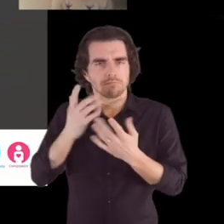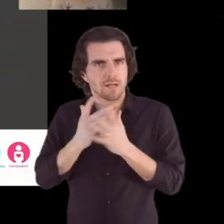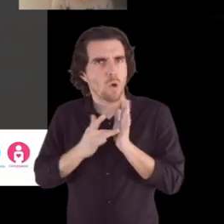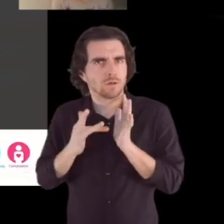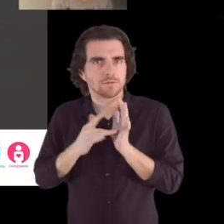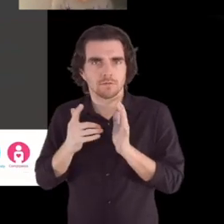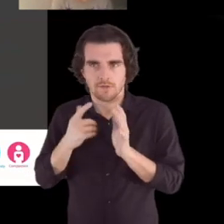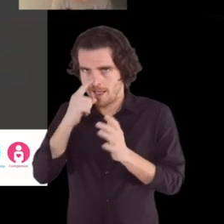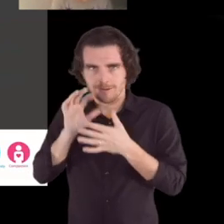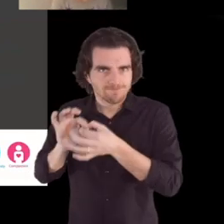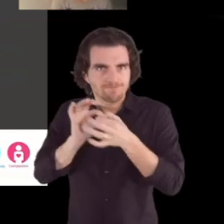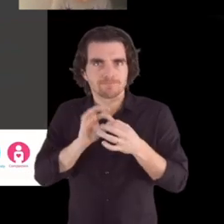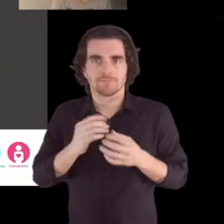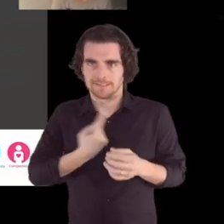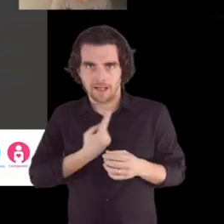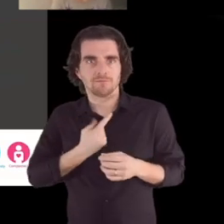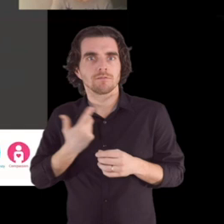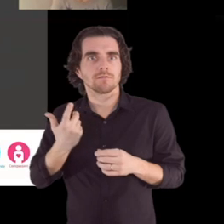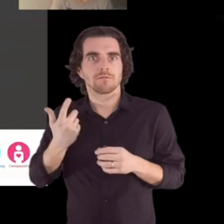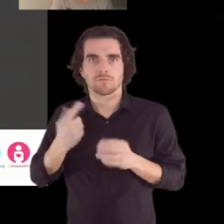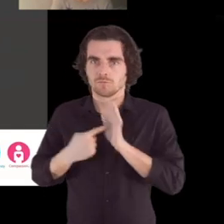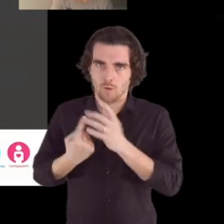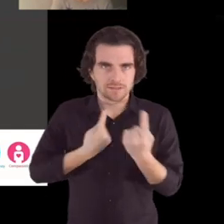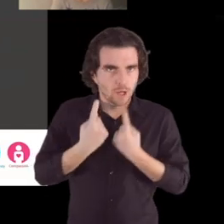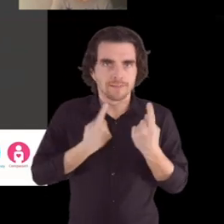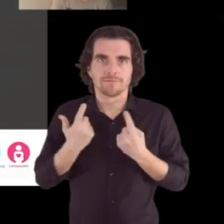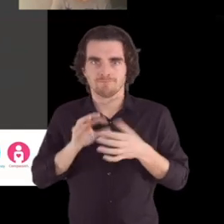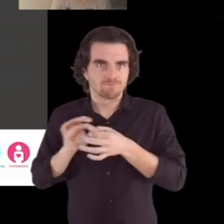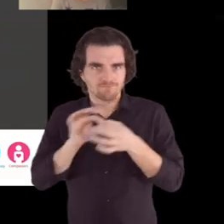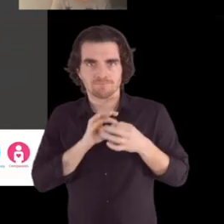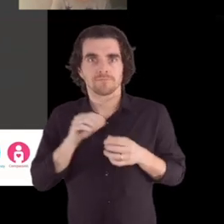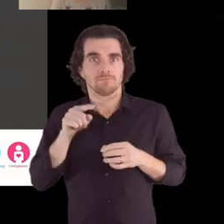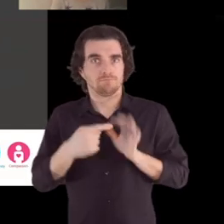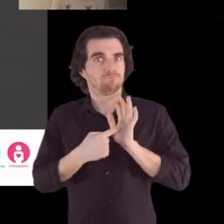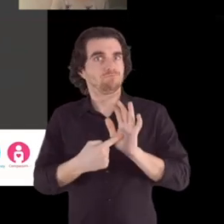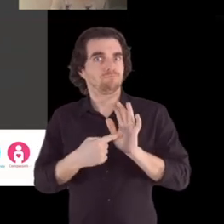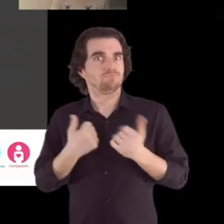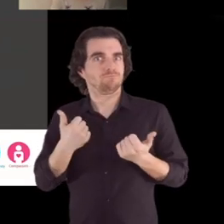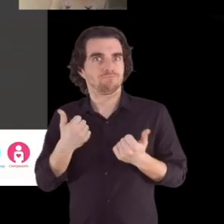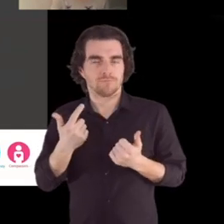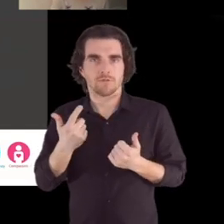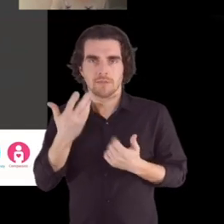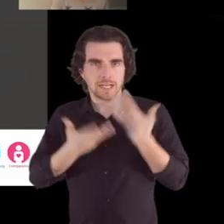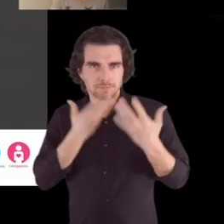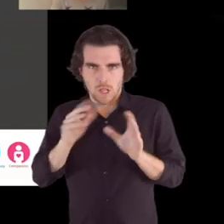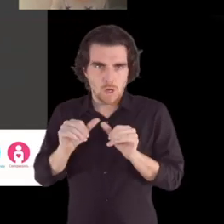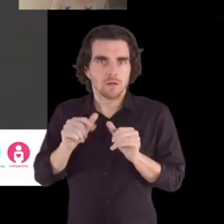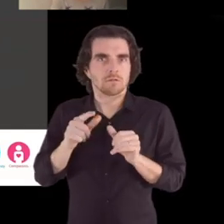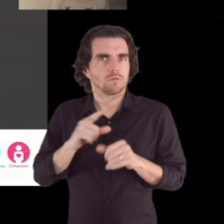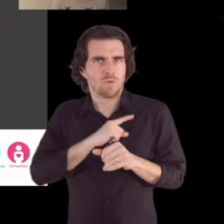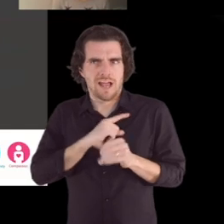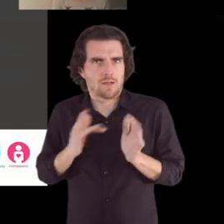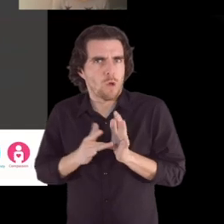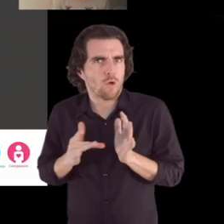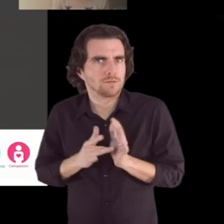with others. It's equally as important that we're able to connect with ourselves and just show ourselves some self-compassion. And I think this picture really does a great